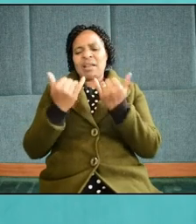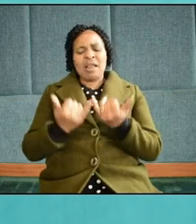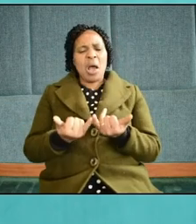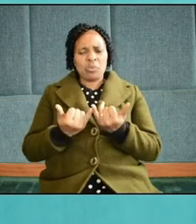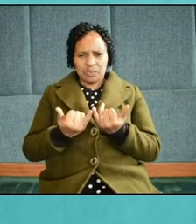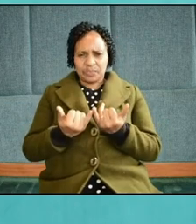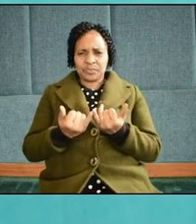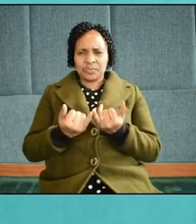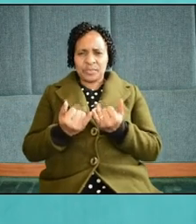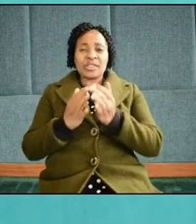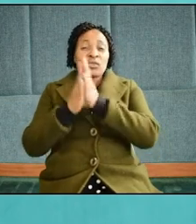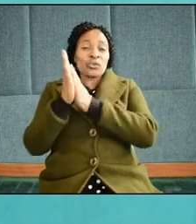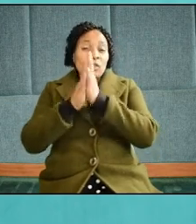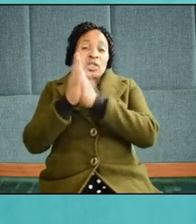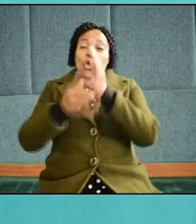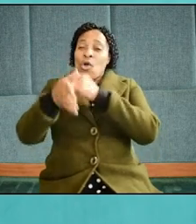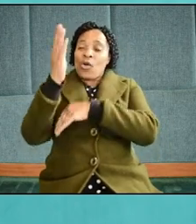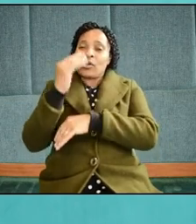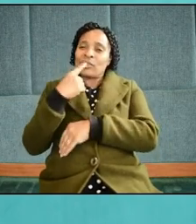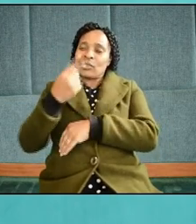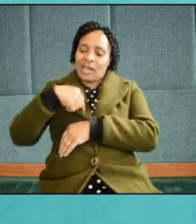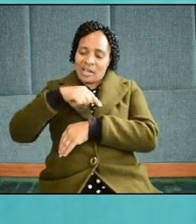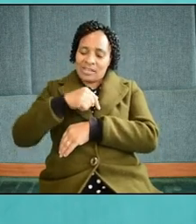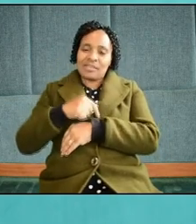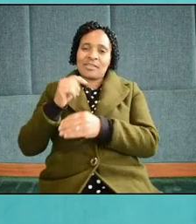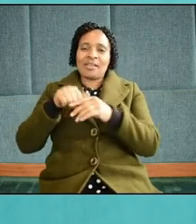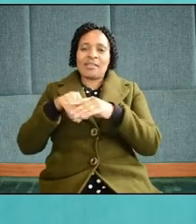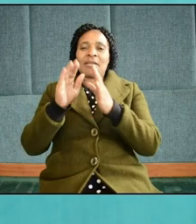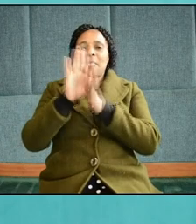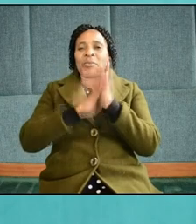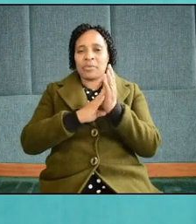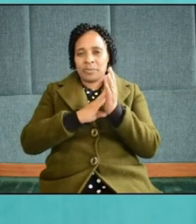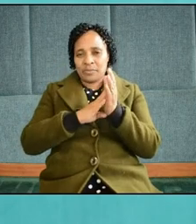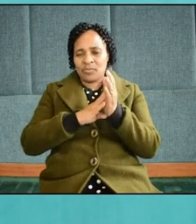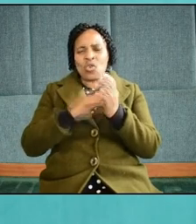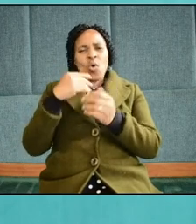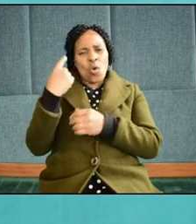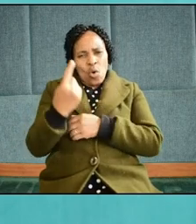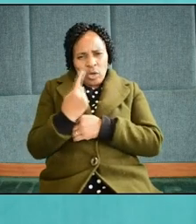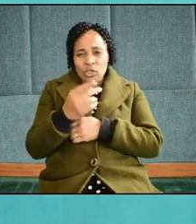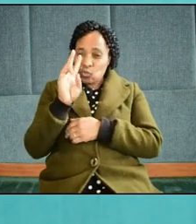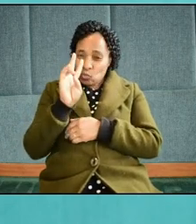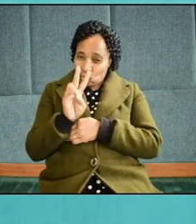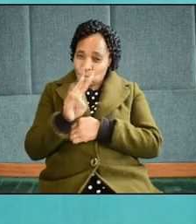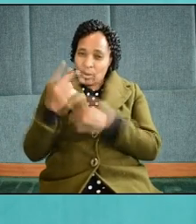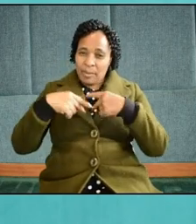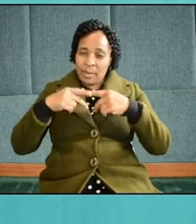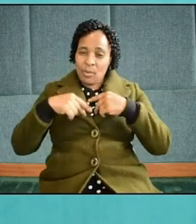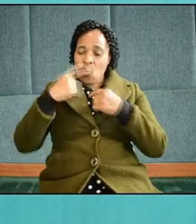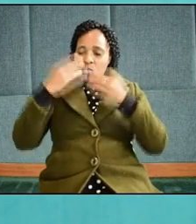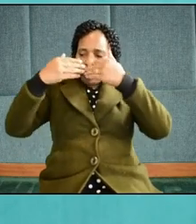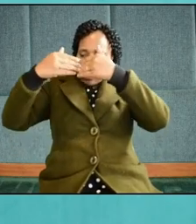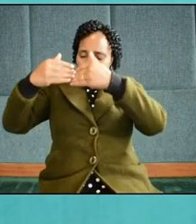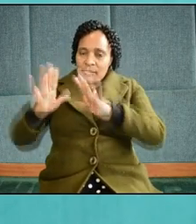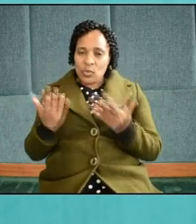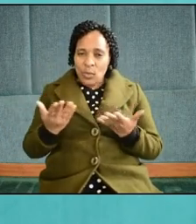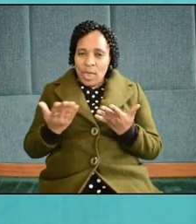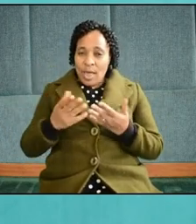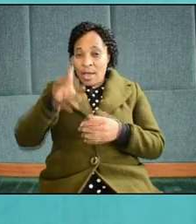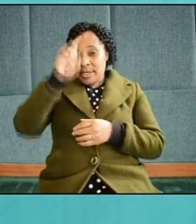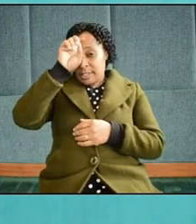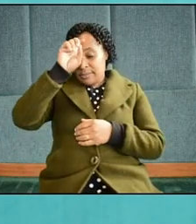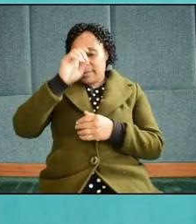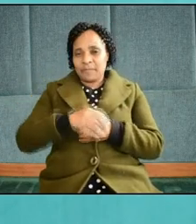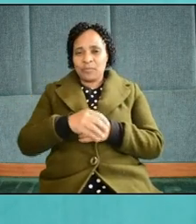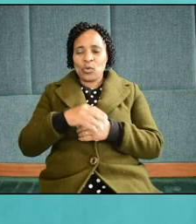that God told us in the Bible that there are only two people who left Egypt who are going to